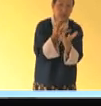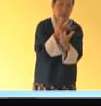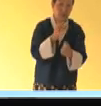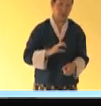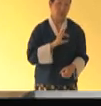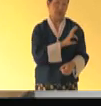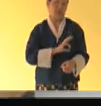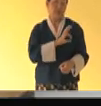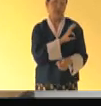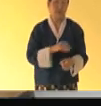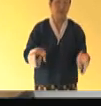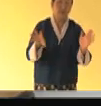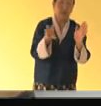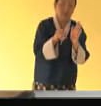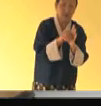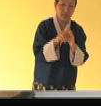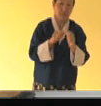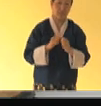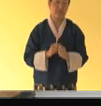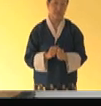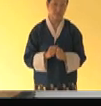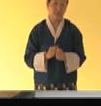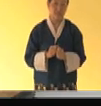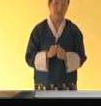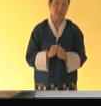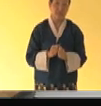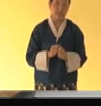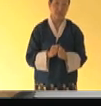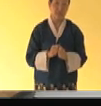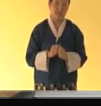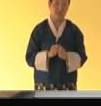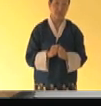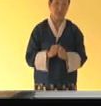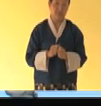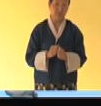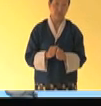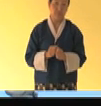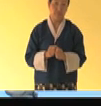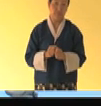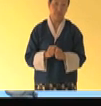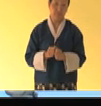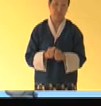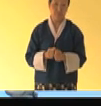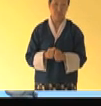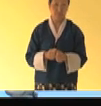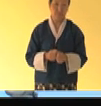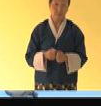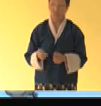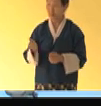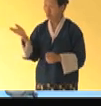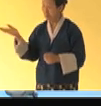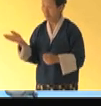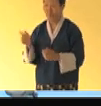important and significant species of the tree species that are used in our traditional as well as in the religion